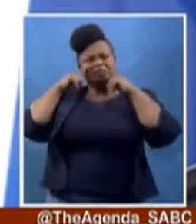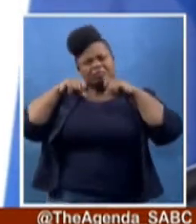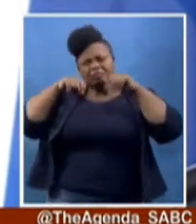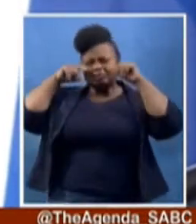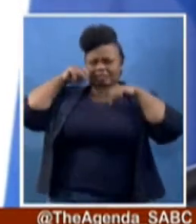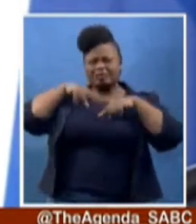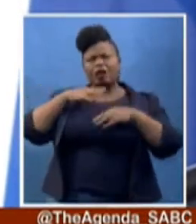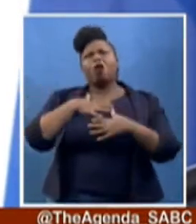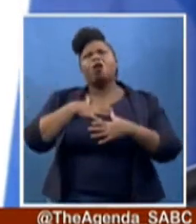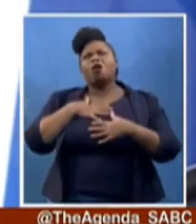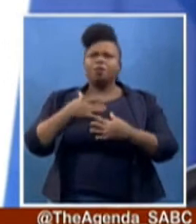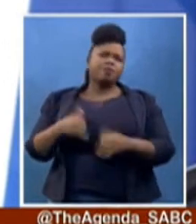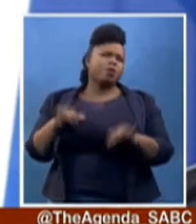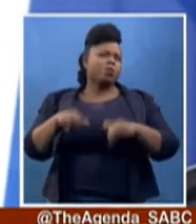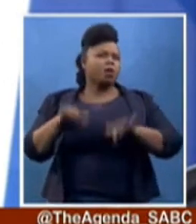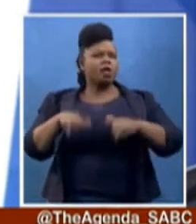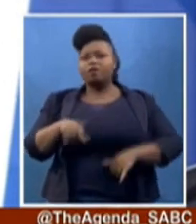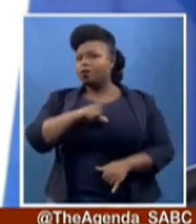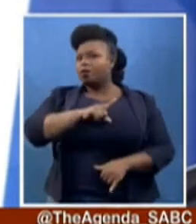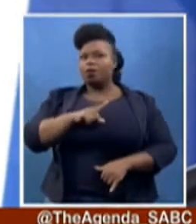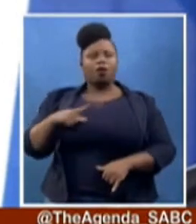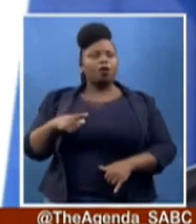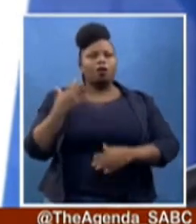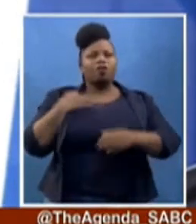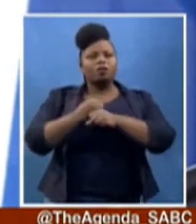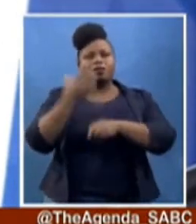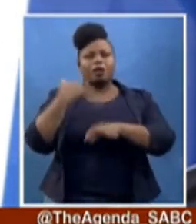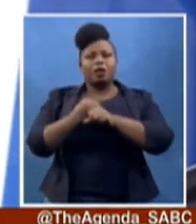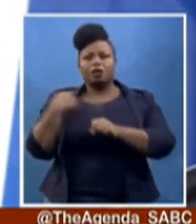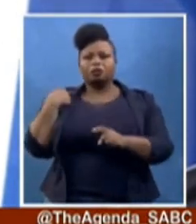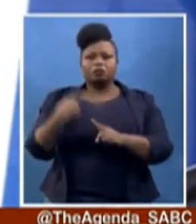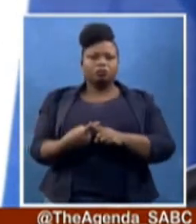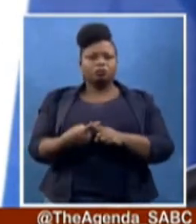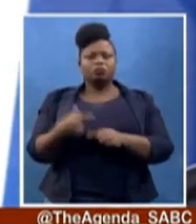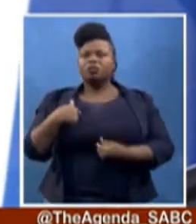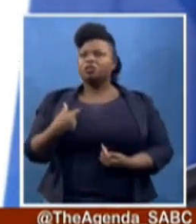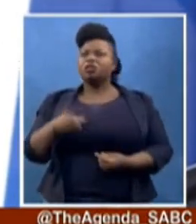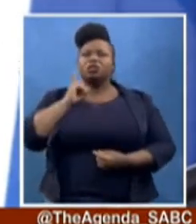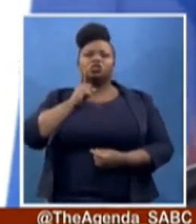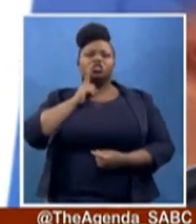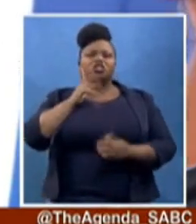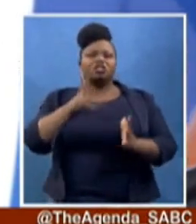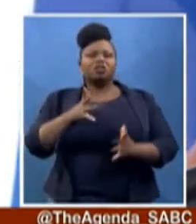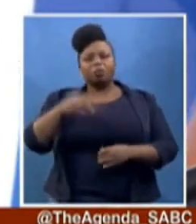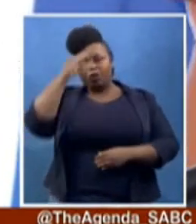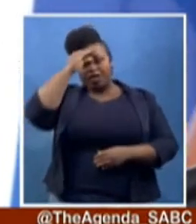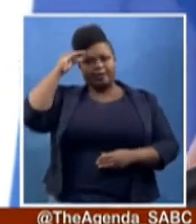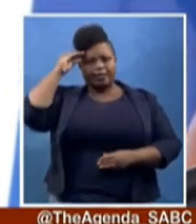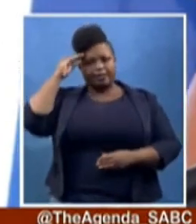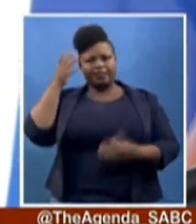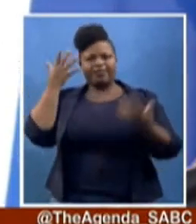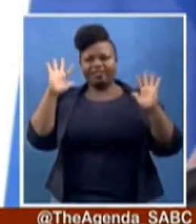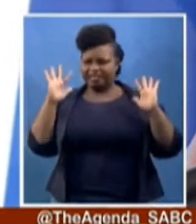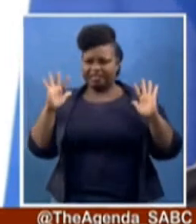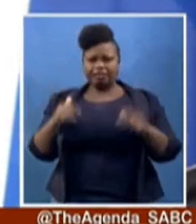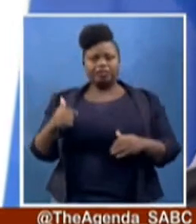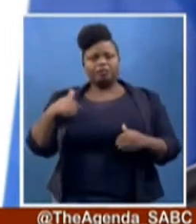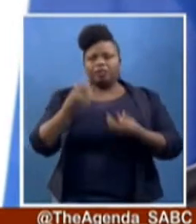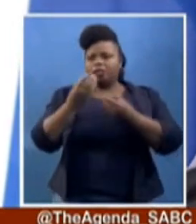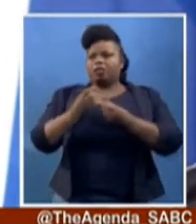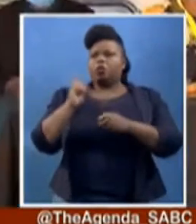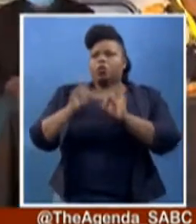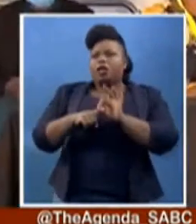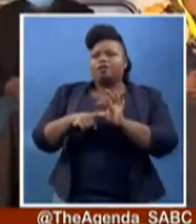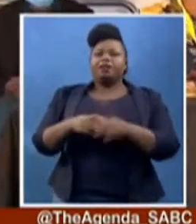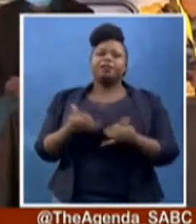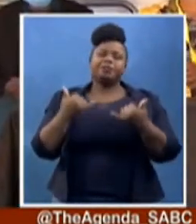many years. Today, President Umfile appointment letter.